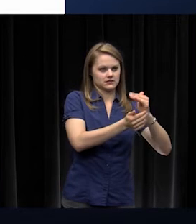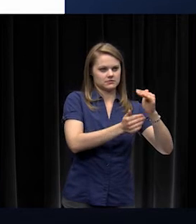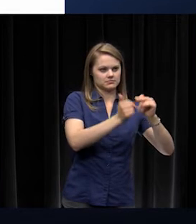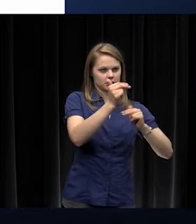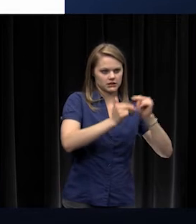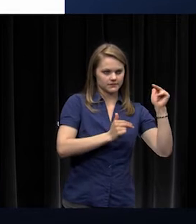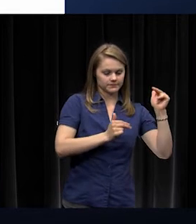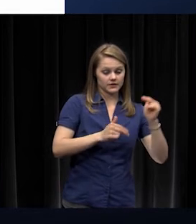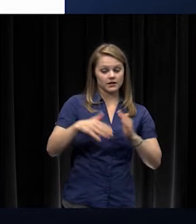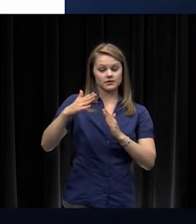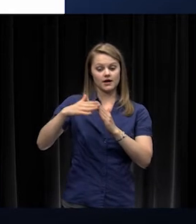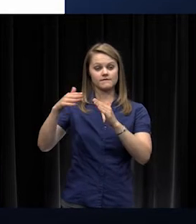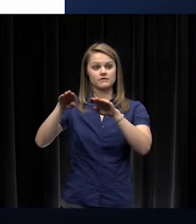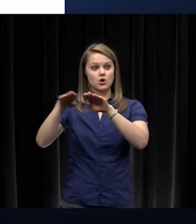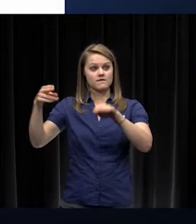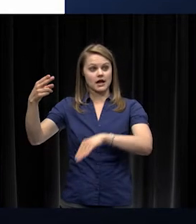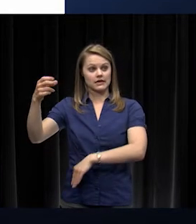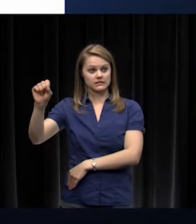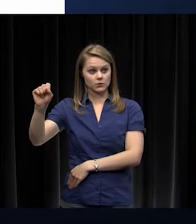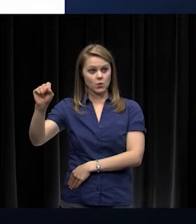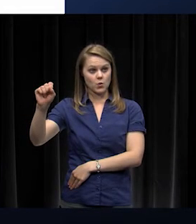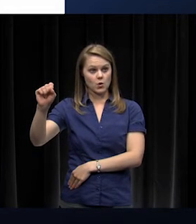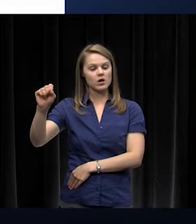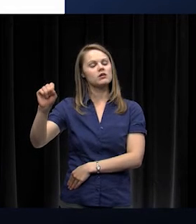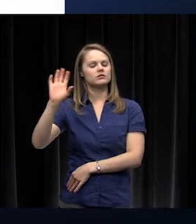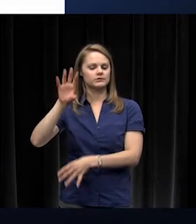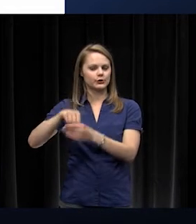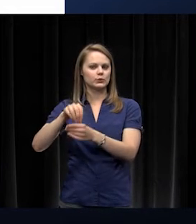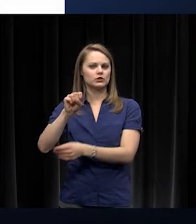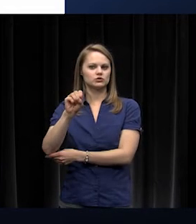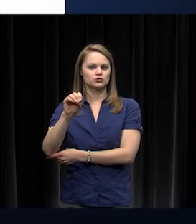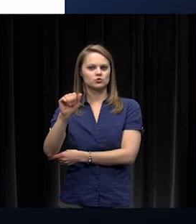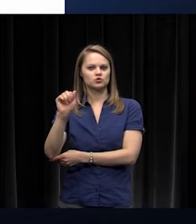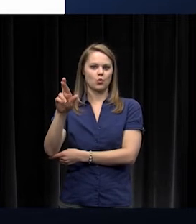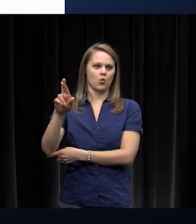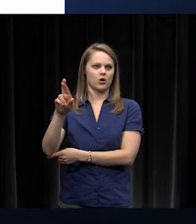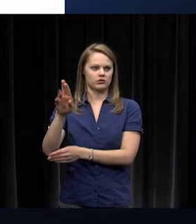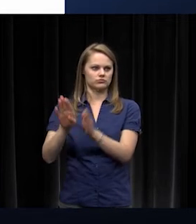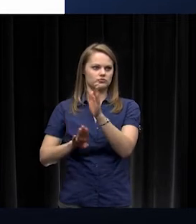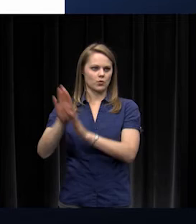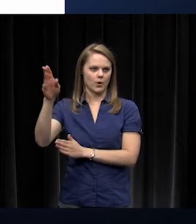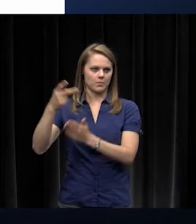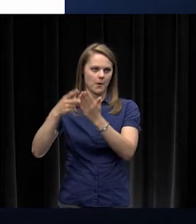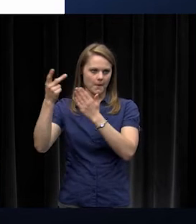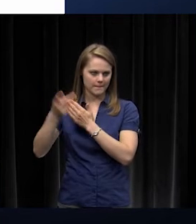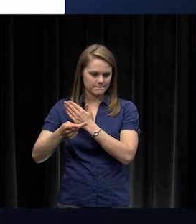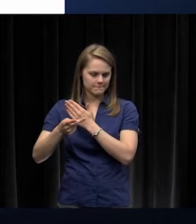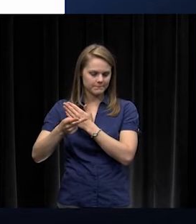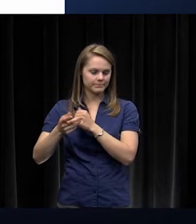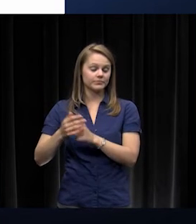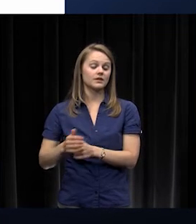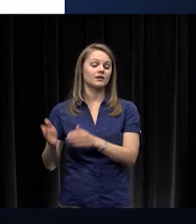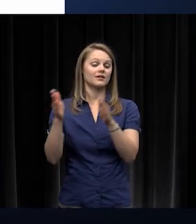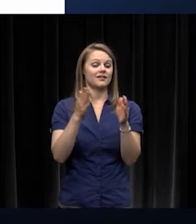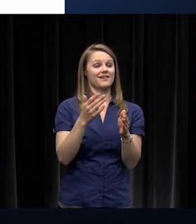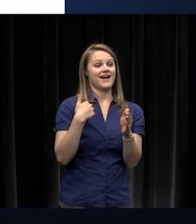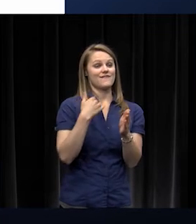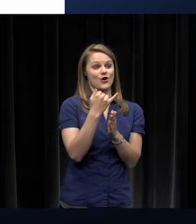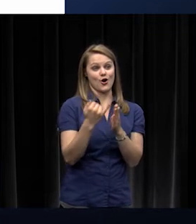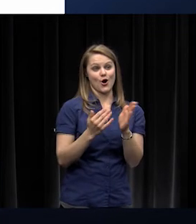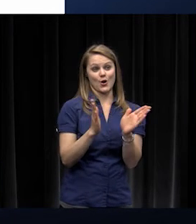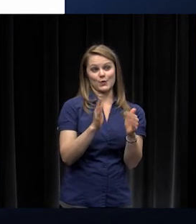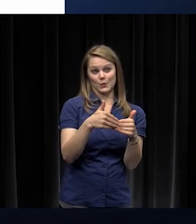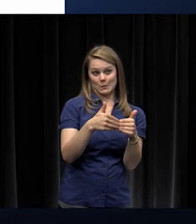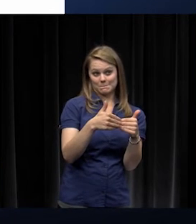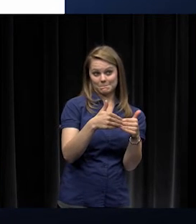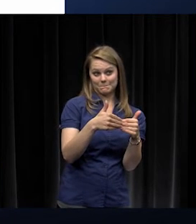level of the high school will be the SOAR program as well and their space. Then they'll also have an art room that's in the upper level of the